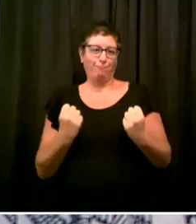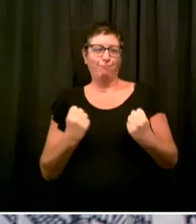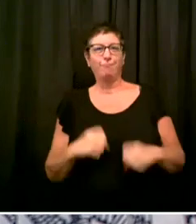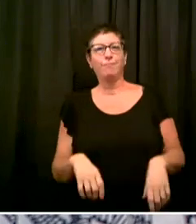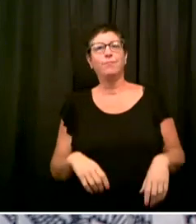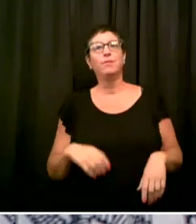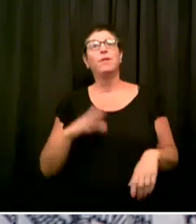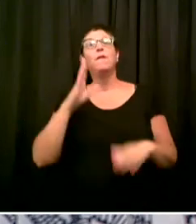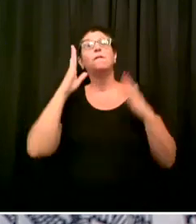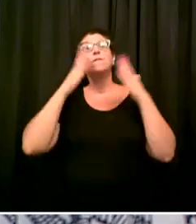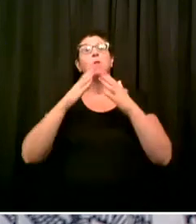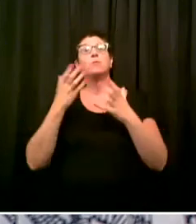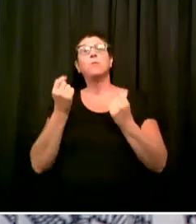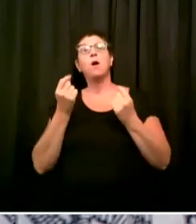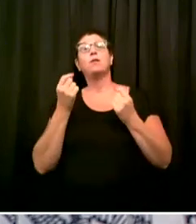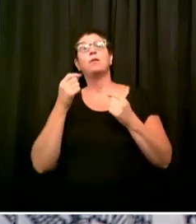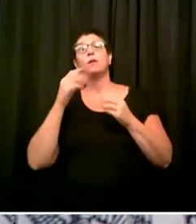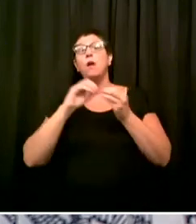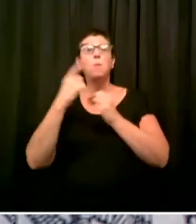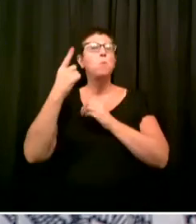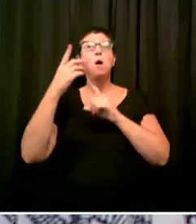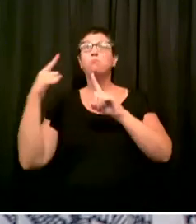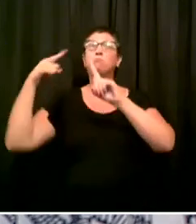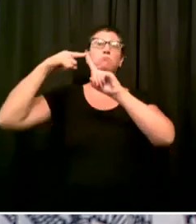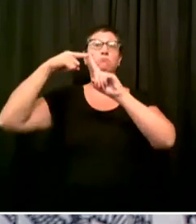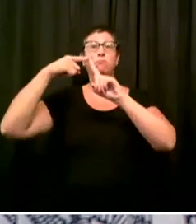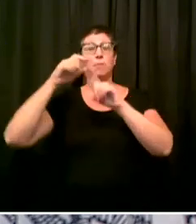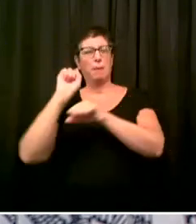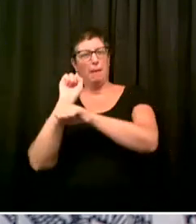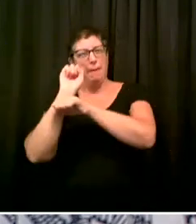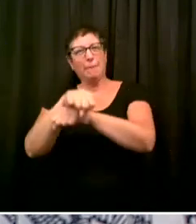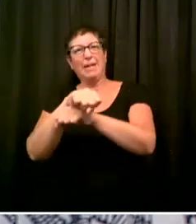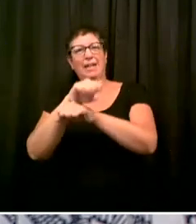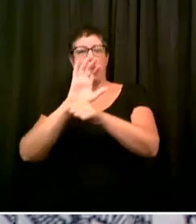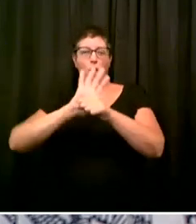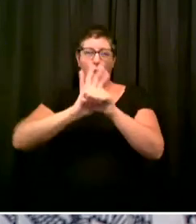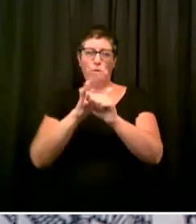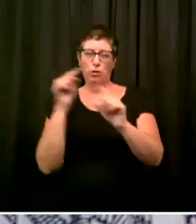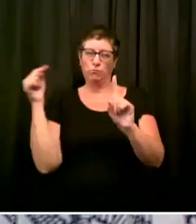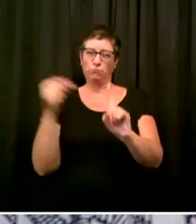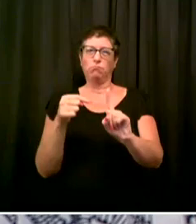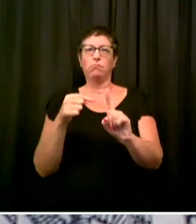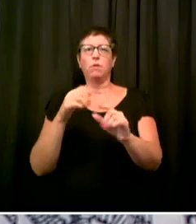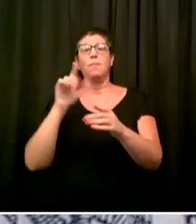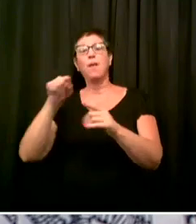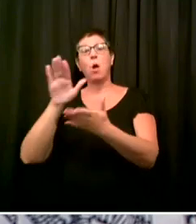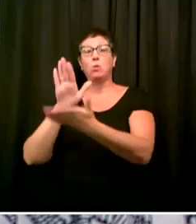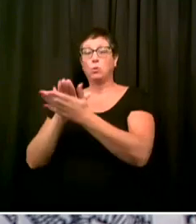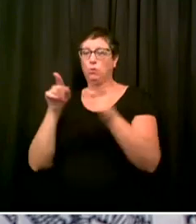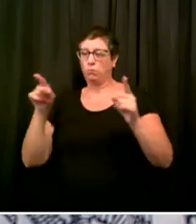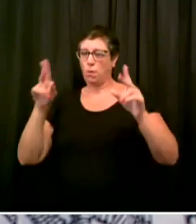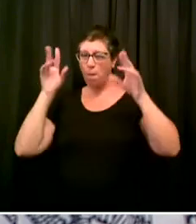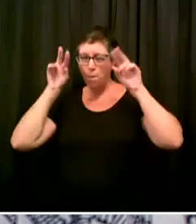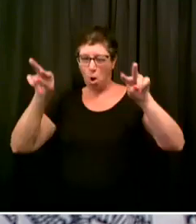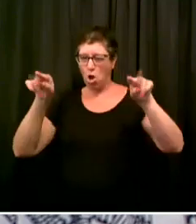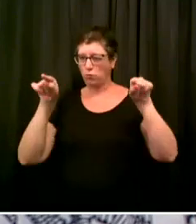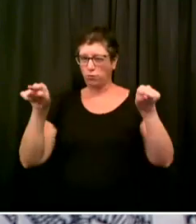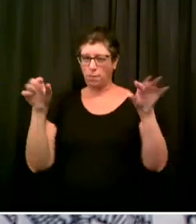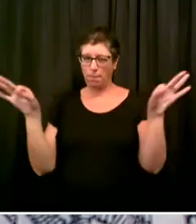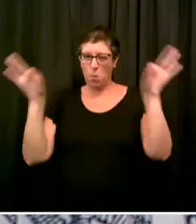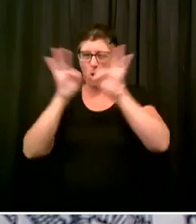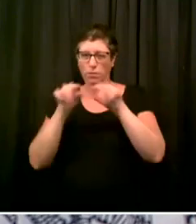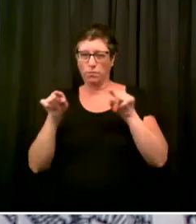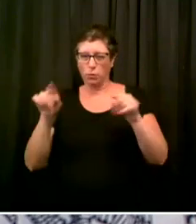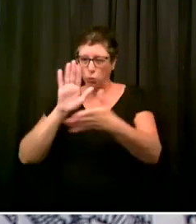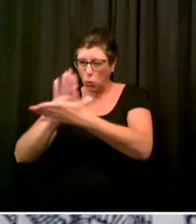ready for school and continuing to reopen the economy. I think when we get into the fall, that's exactly the right time to really talk about the